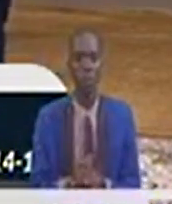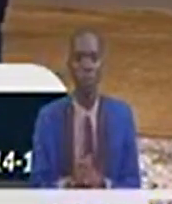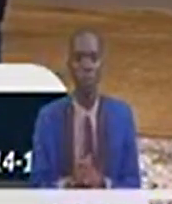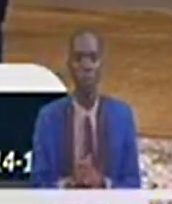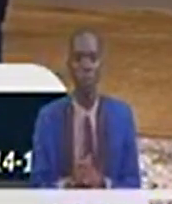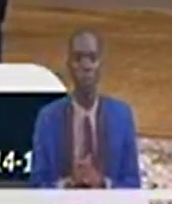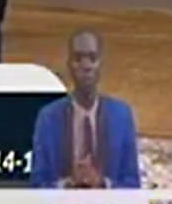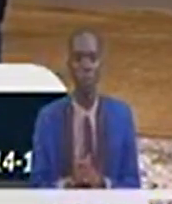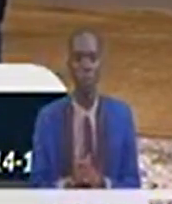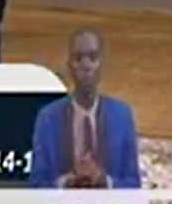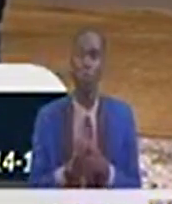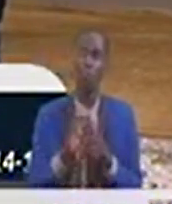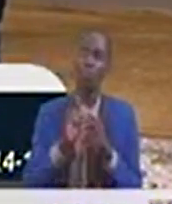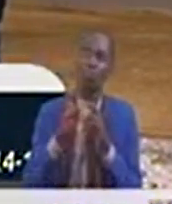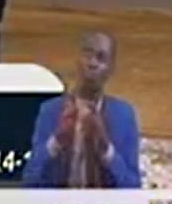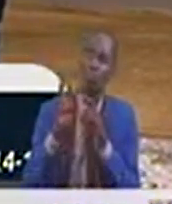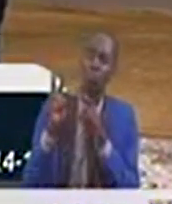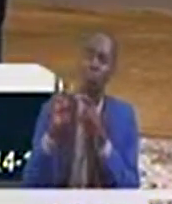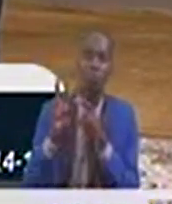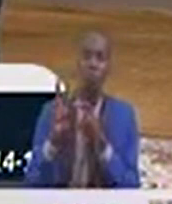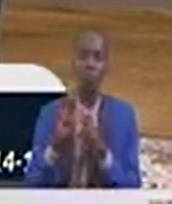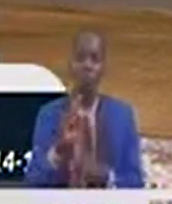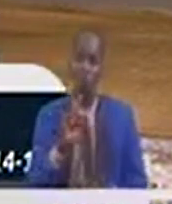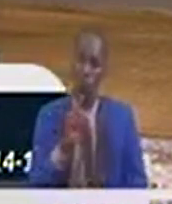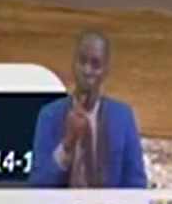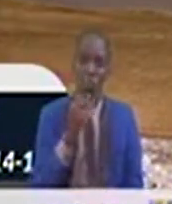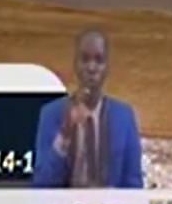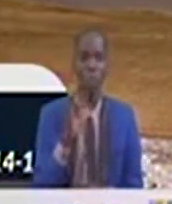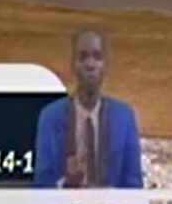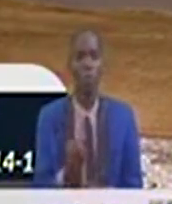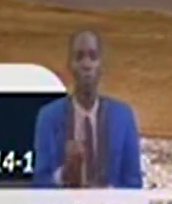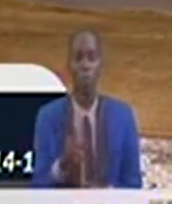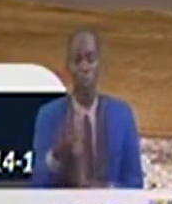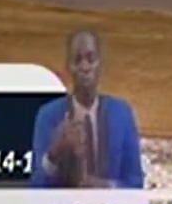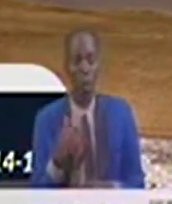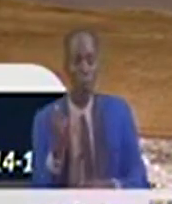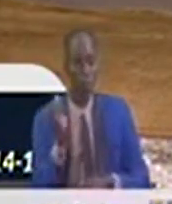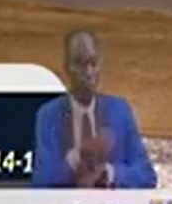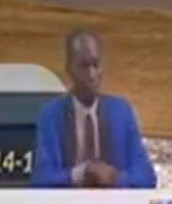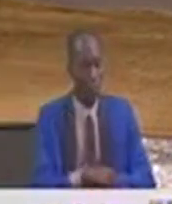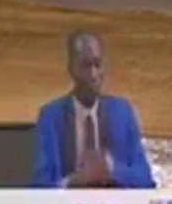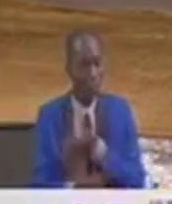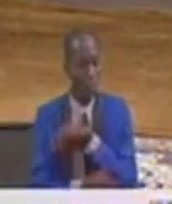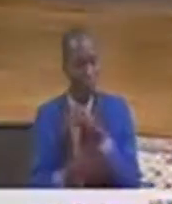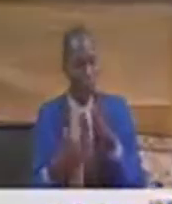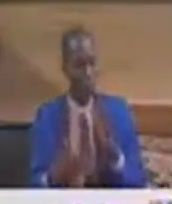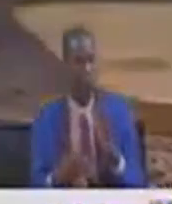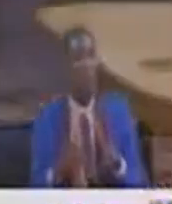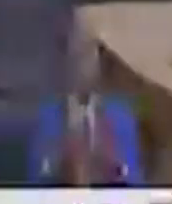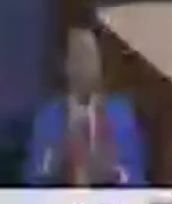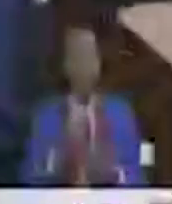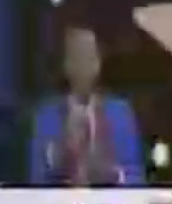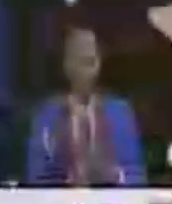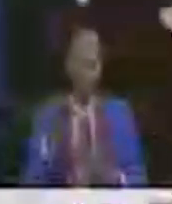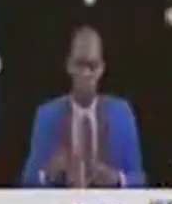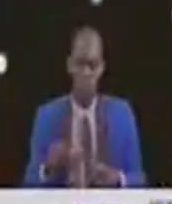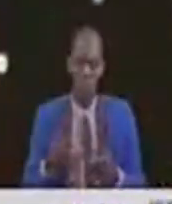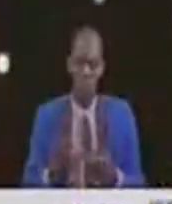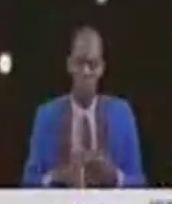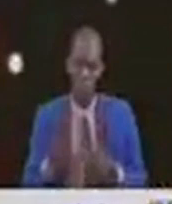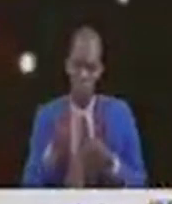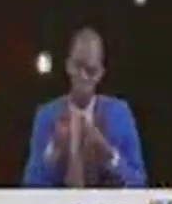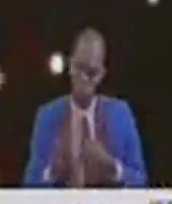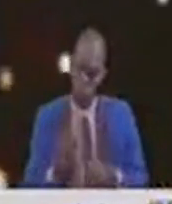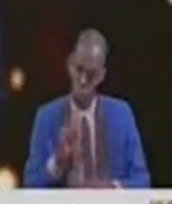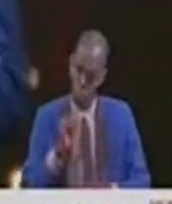15, looking diligently. You see, to overcome temptation, we need to look diligently. Look at our